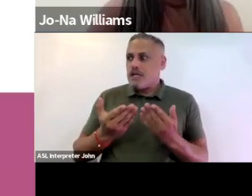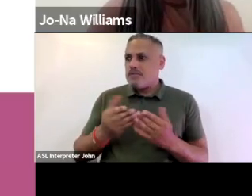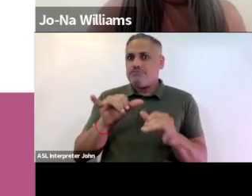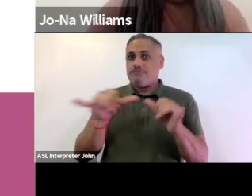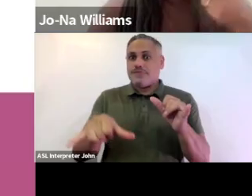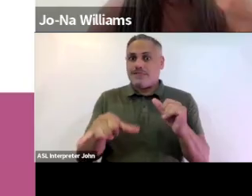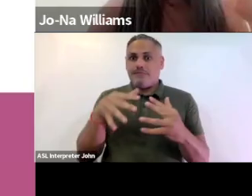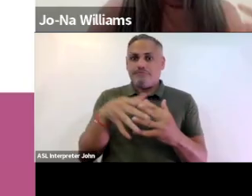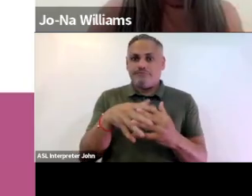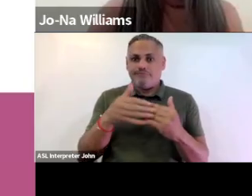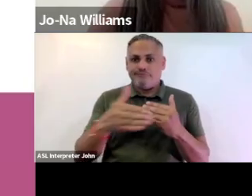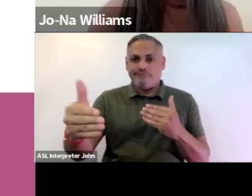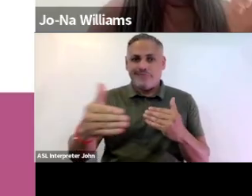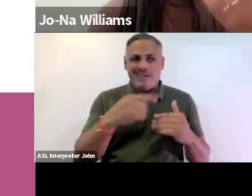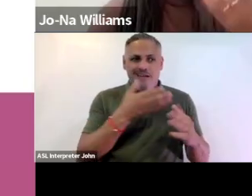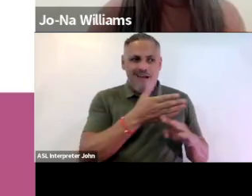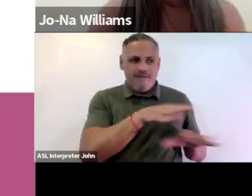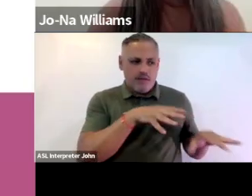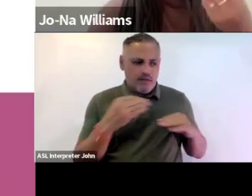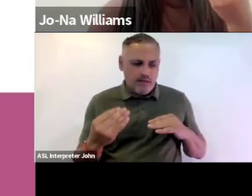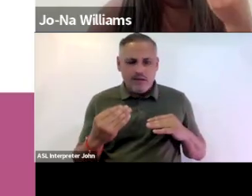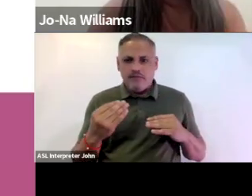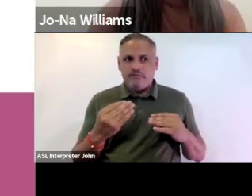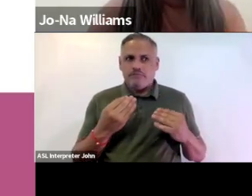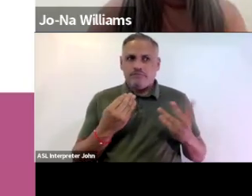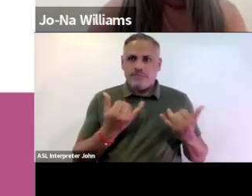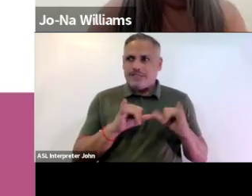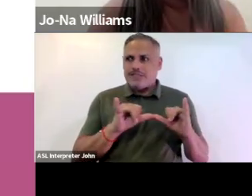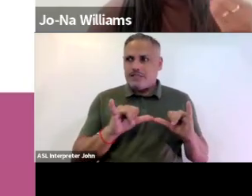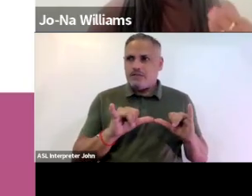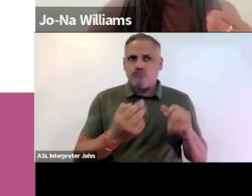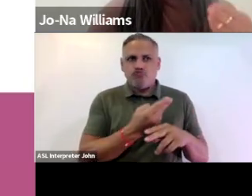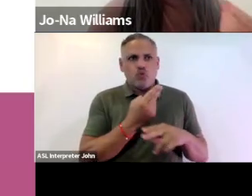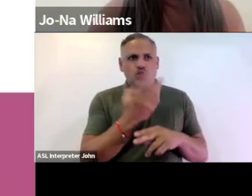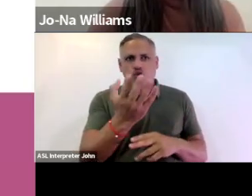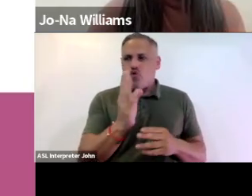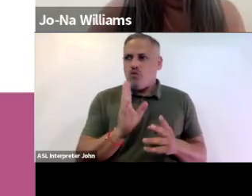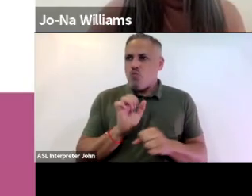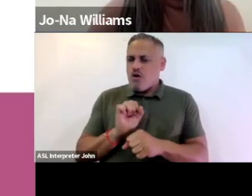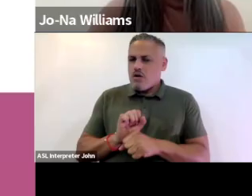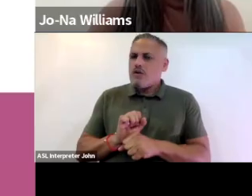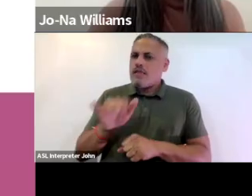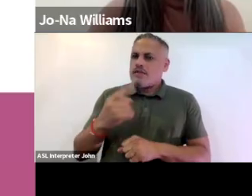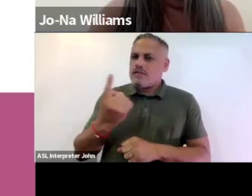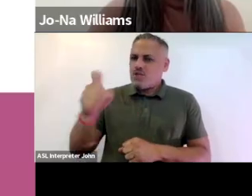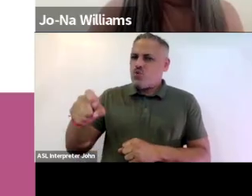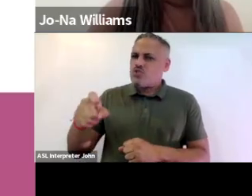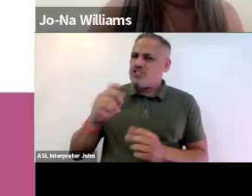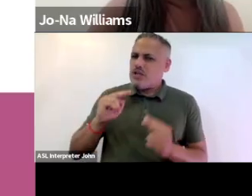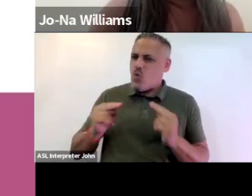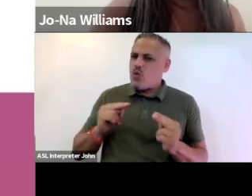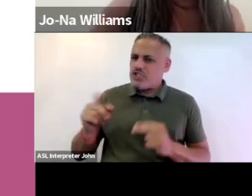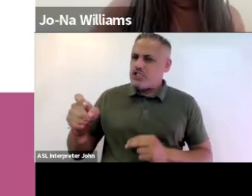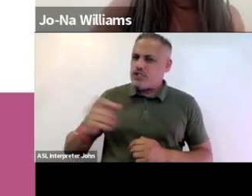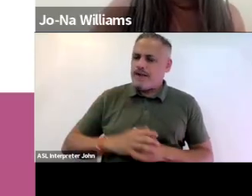in the production beyond you. Like, let's just say you leave and they're still utilizing your work. That's something that you should be